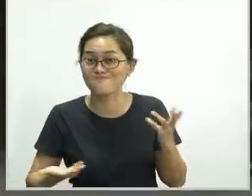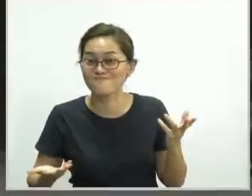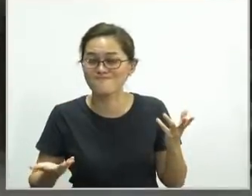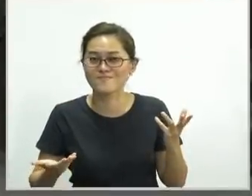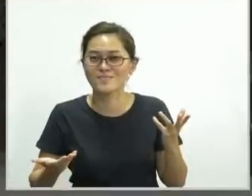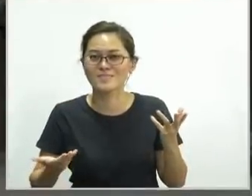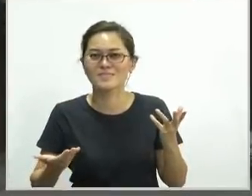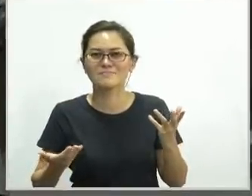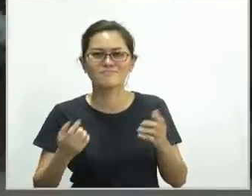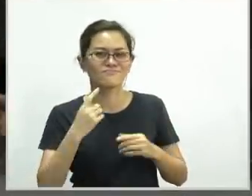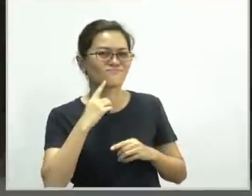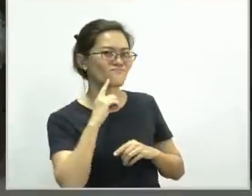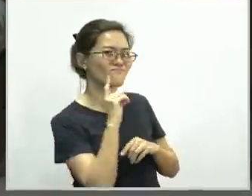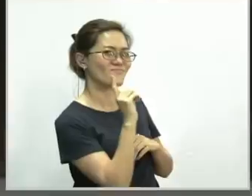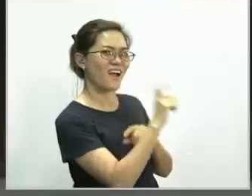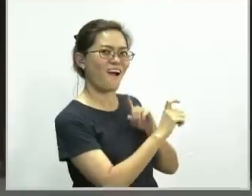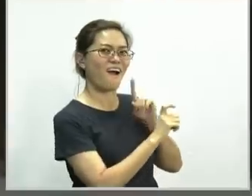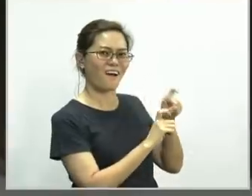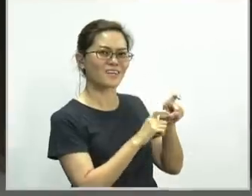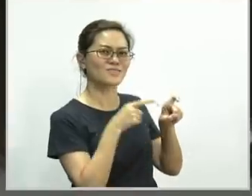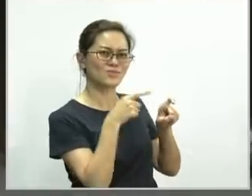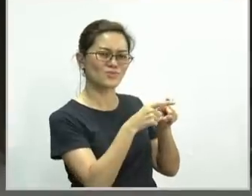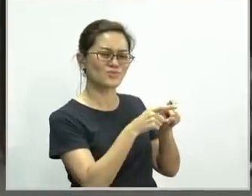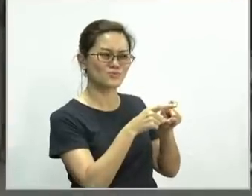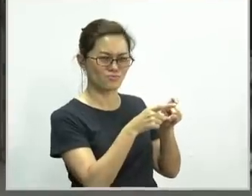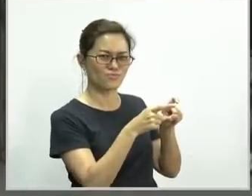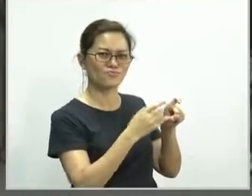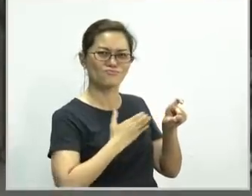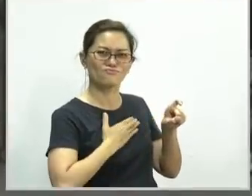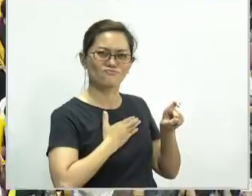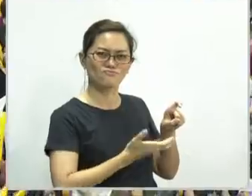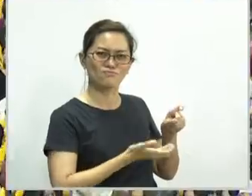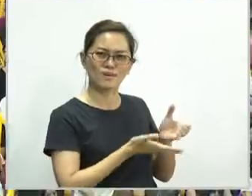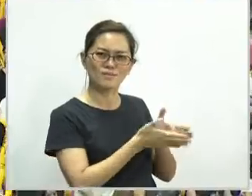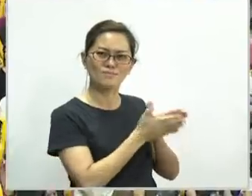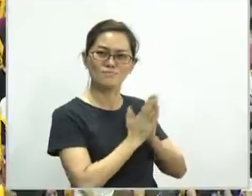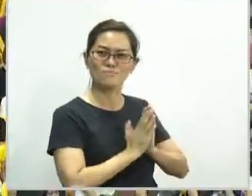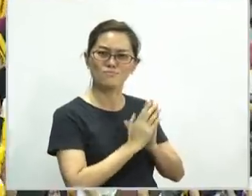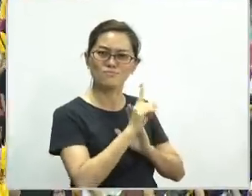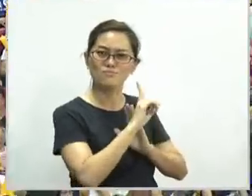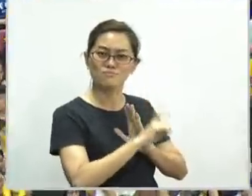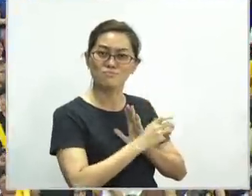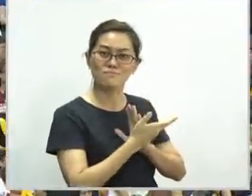Turn to a few people and ask them, are you game to pray? Amen.